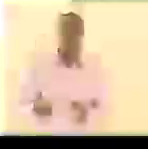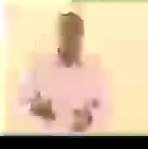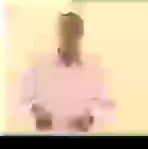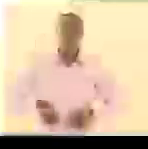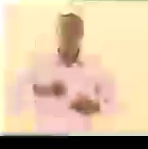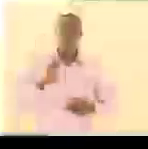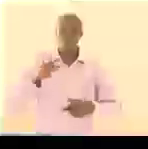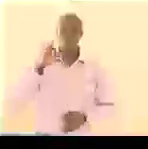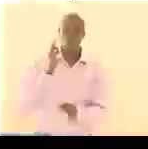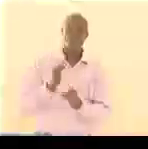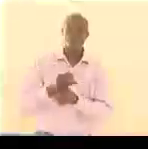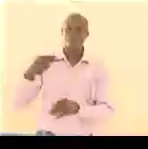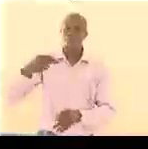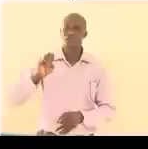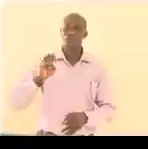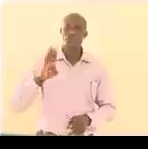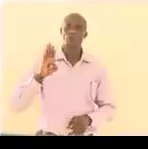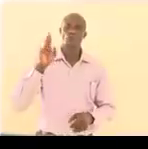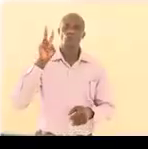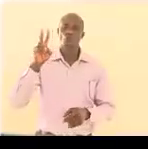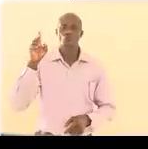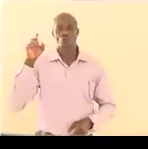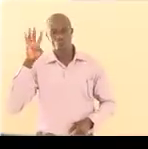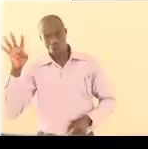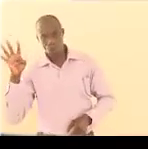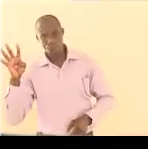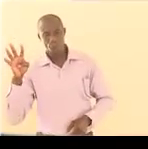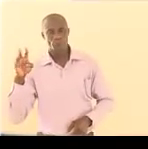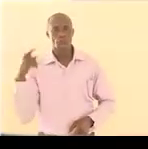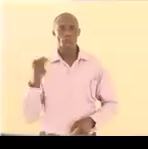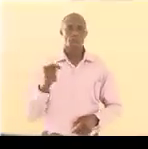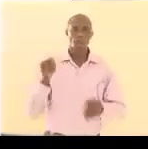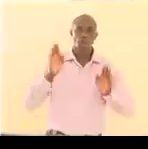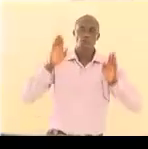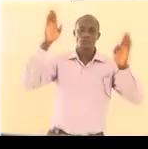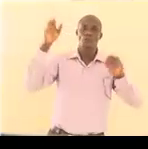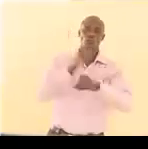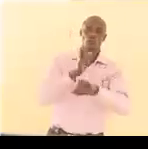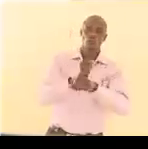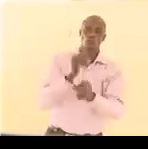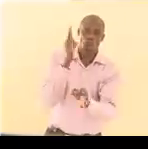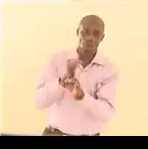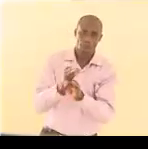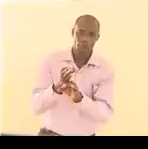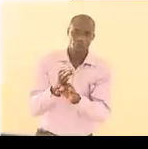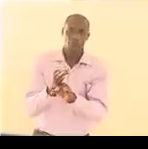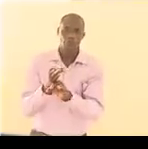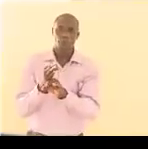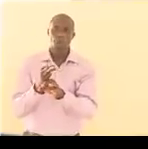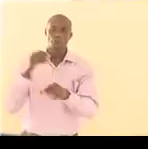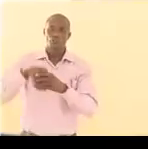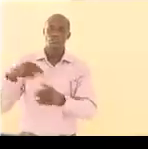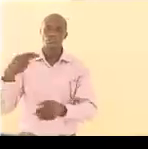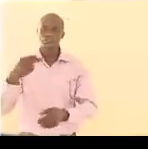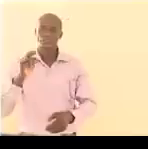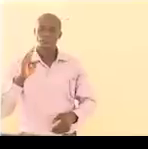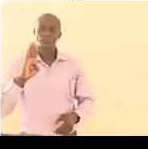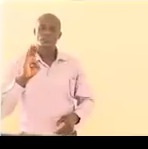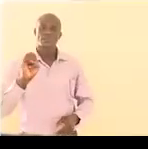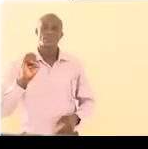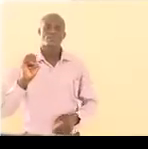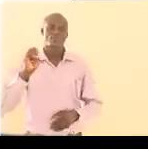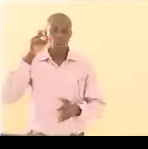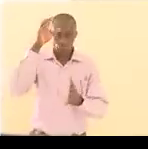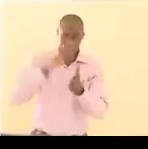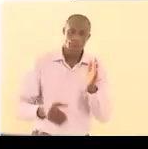by faith, Hebrews 2:4. The marvelous works of faith are narrated in